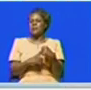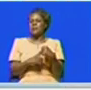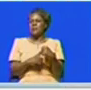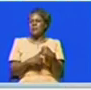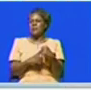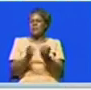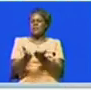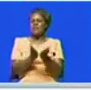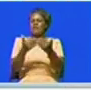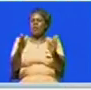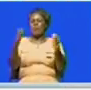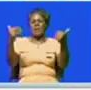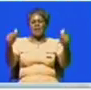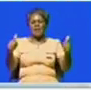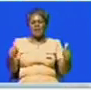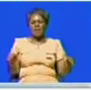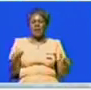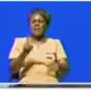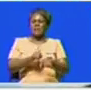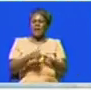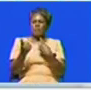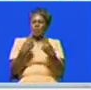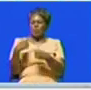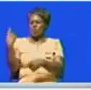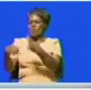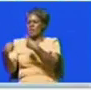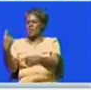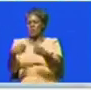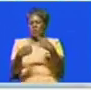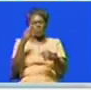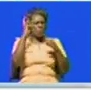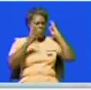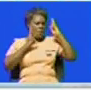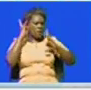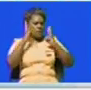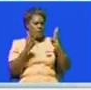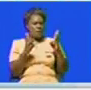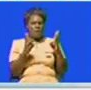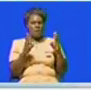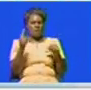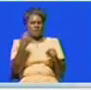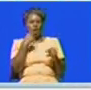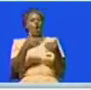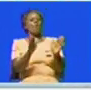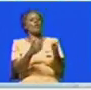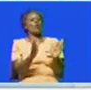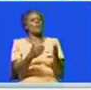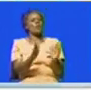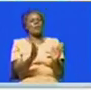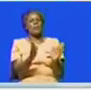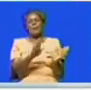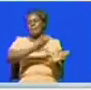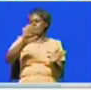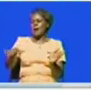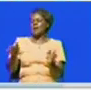to date the servers have never been opened. And so when people talk of a win here, a win there, you wonder, because then they would have been the first to say, open them. Let me come back to